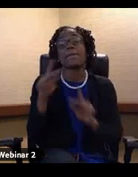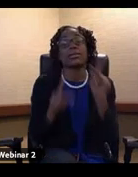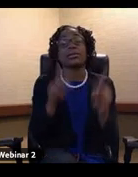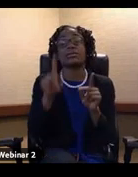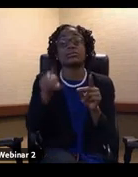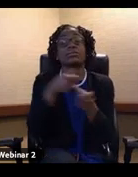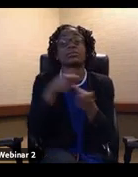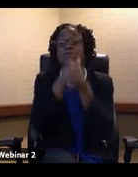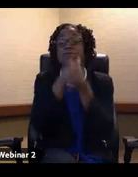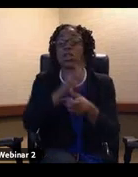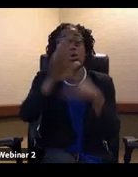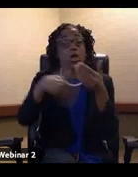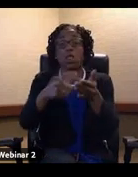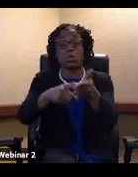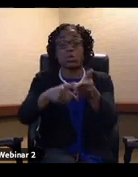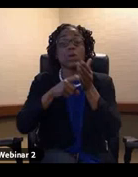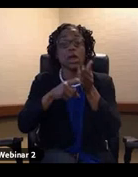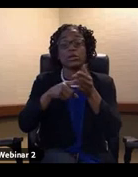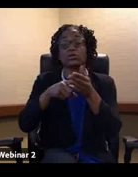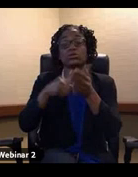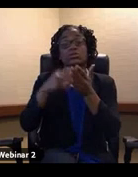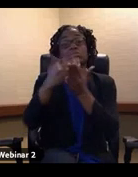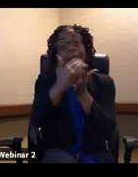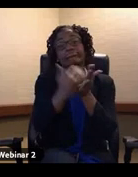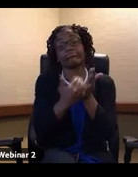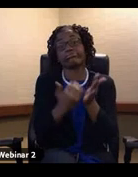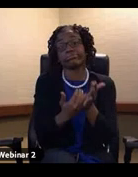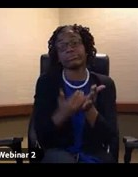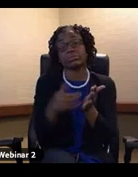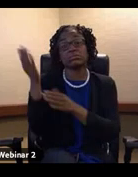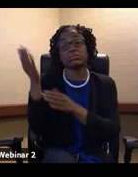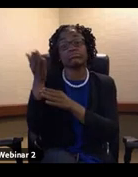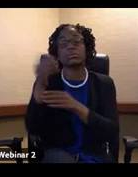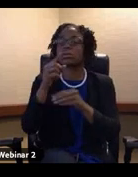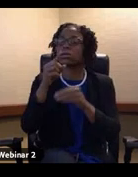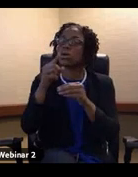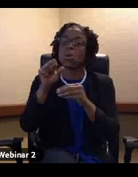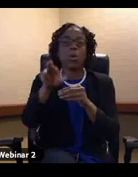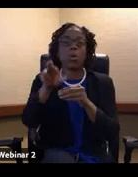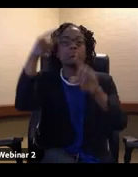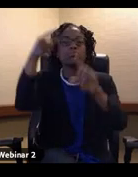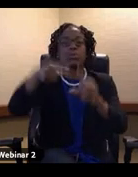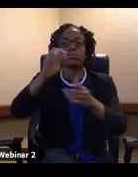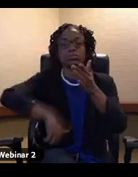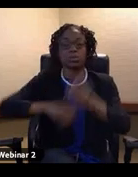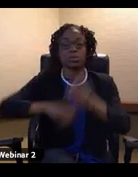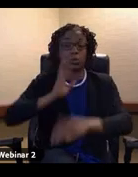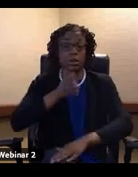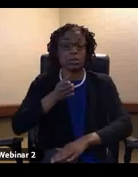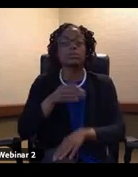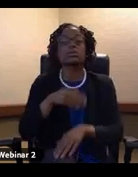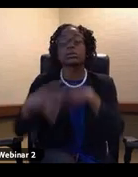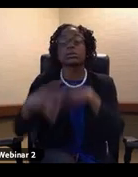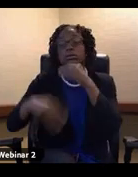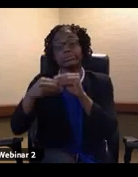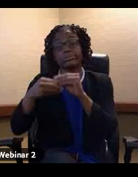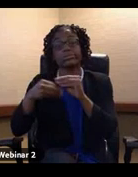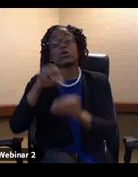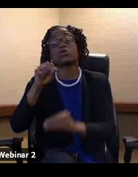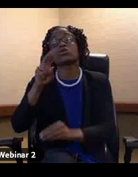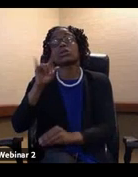Applicants must follow all the formatting requirements outlined in the solicitation, or points may be deducted. Additionally, as stated in